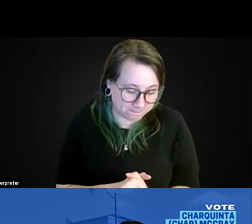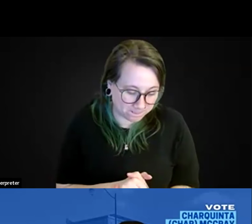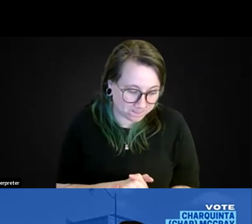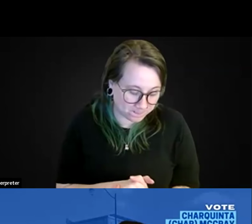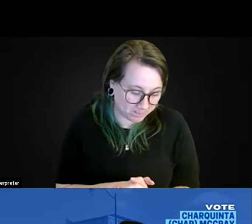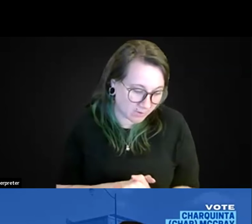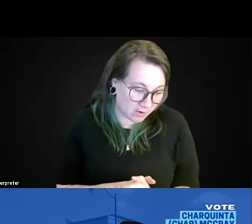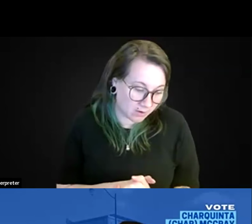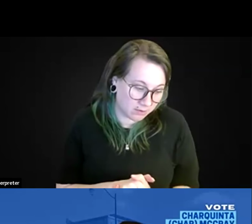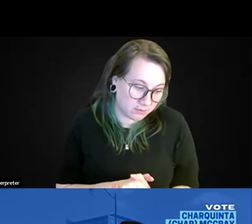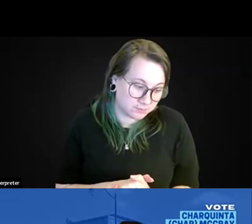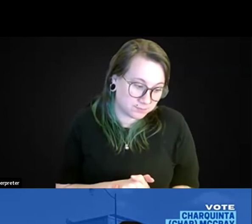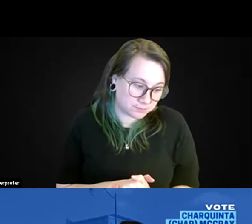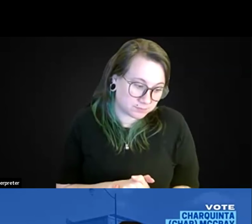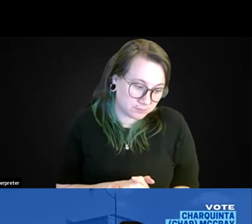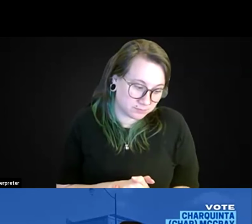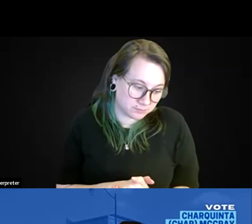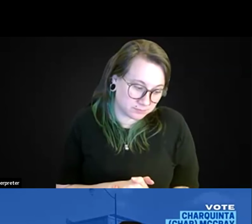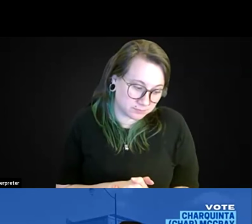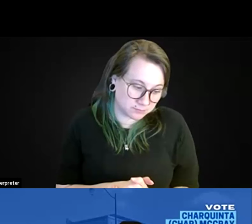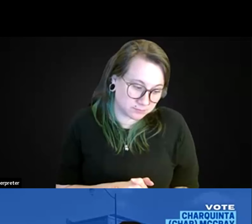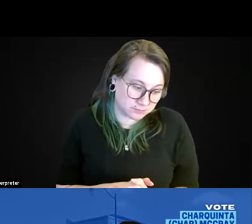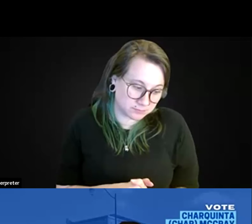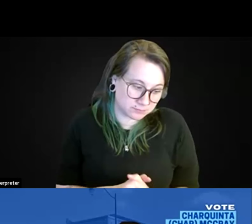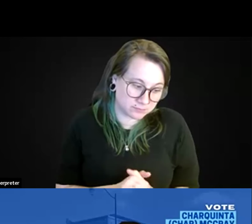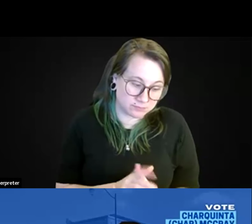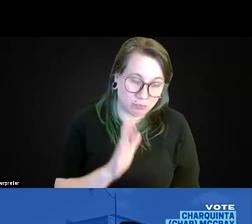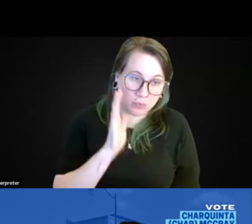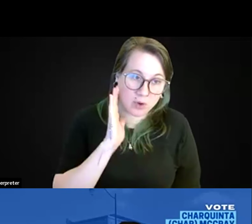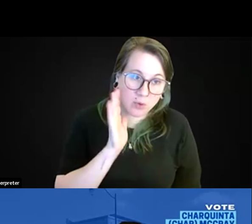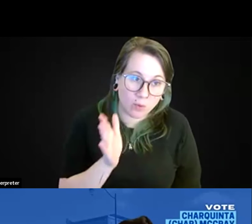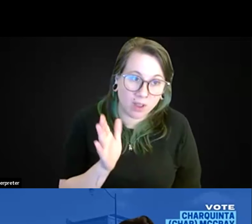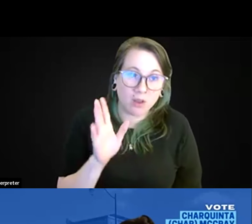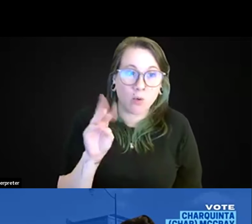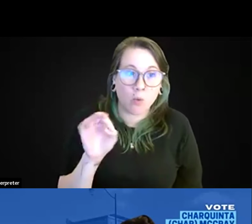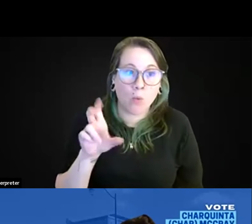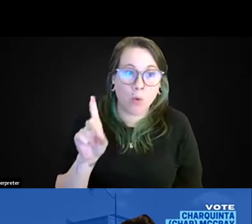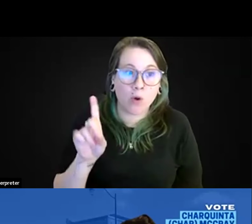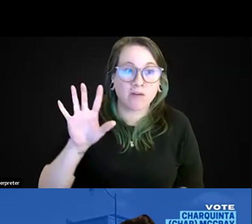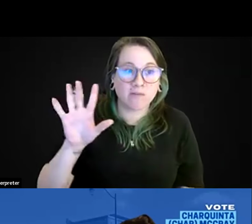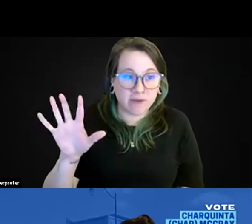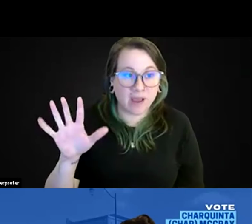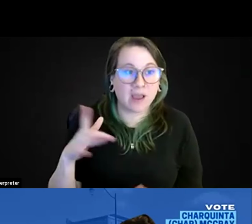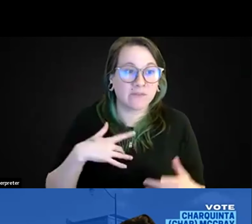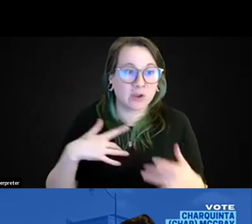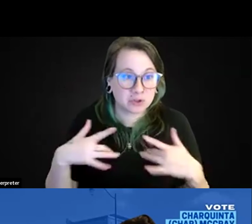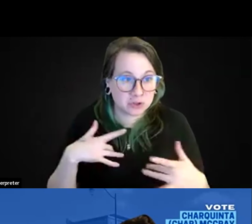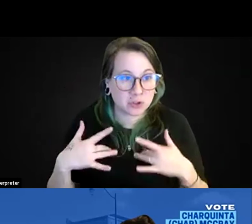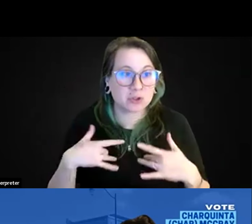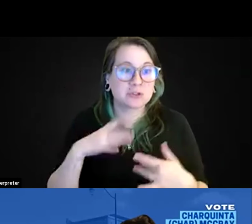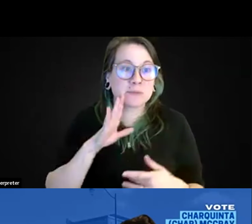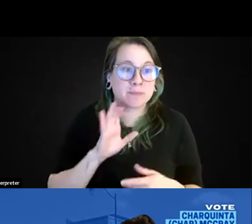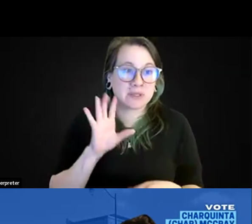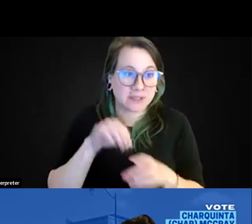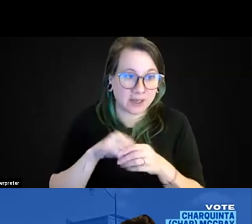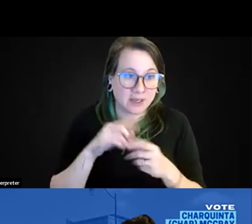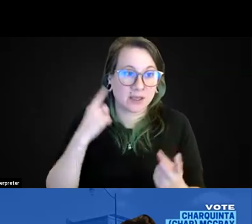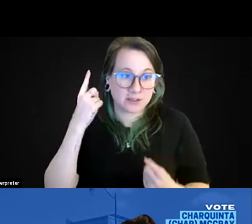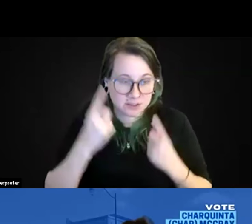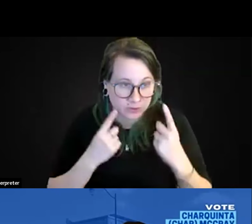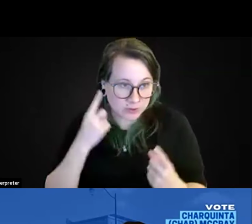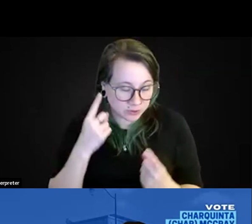will Ward 5's concerns be considered? Or So do I you know have